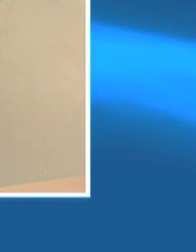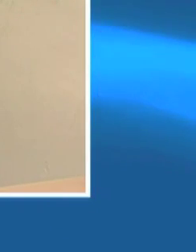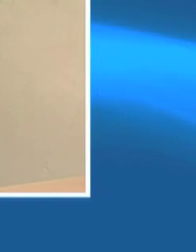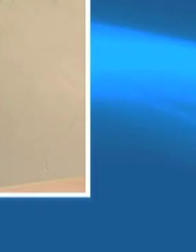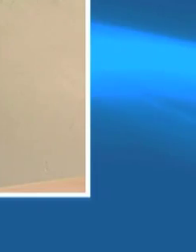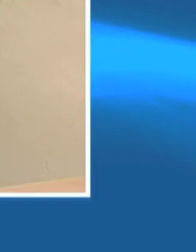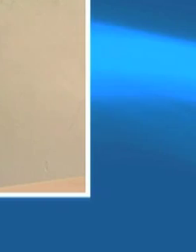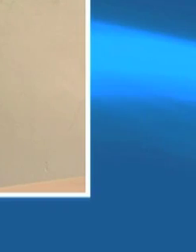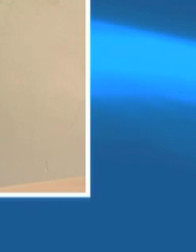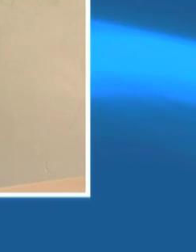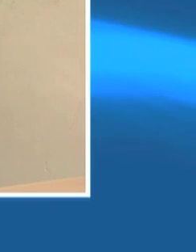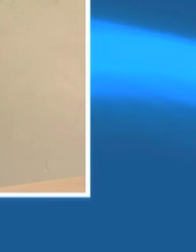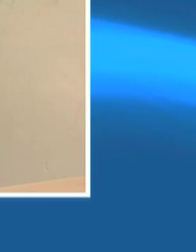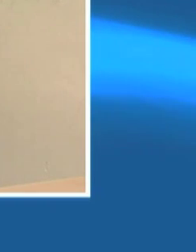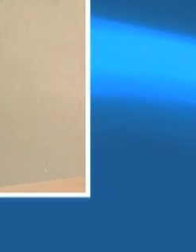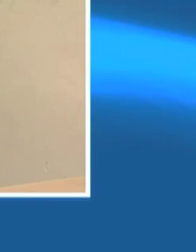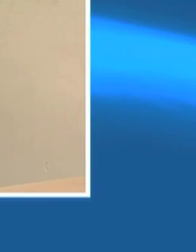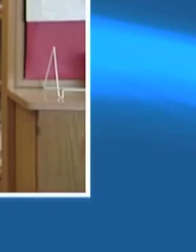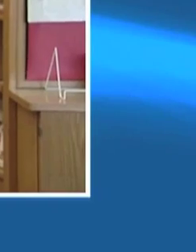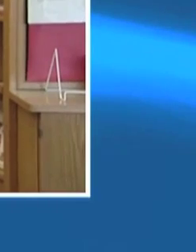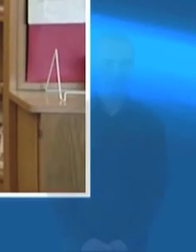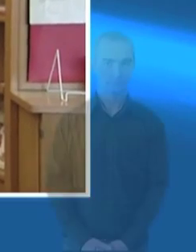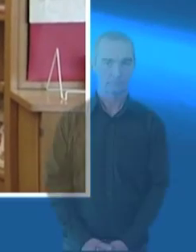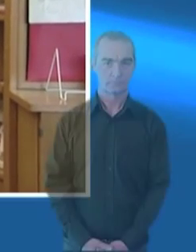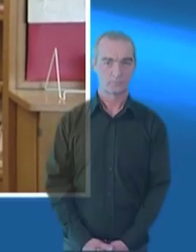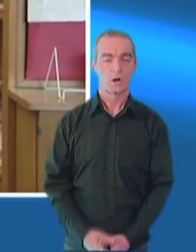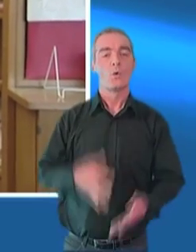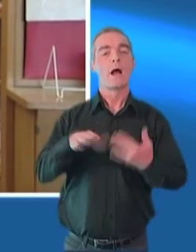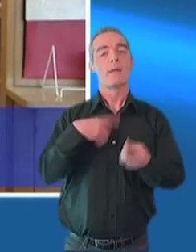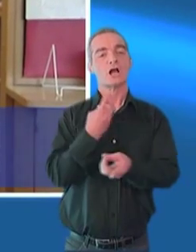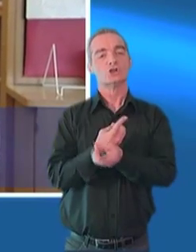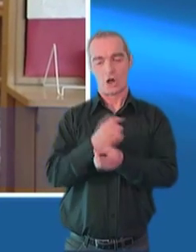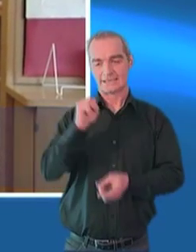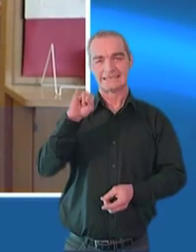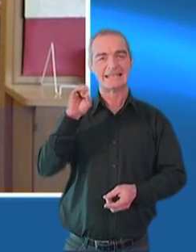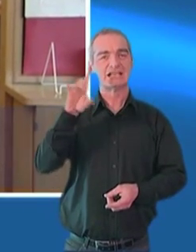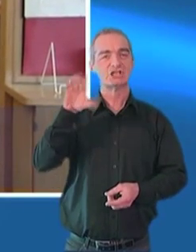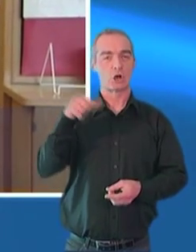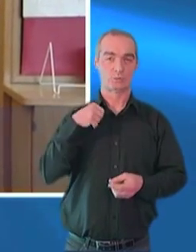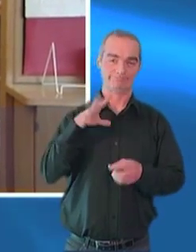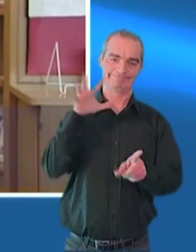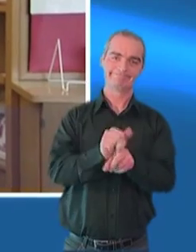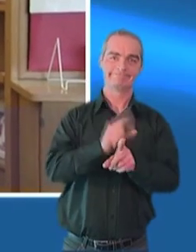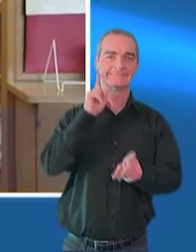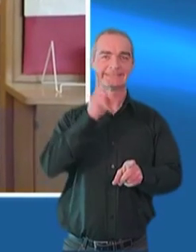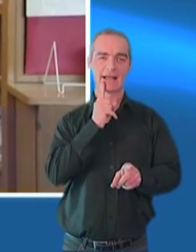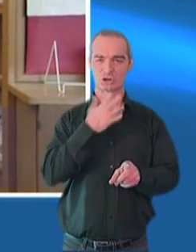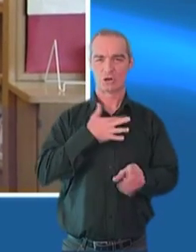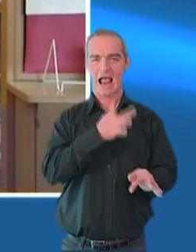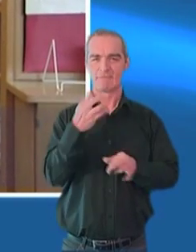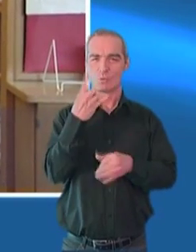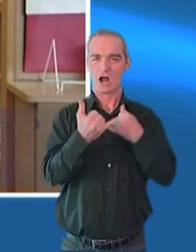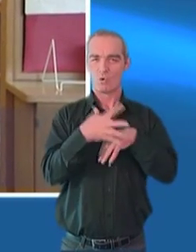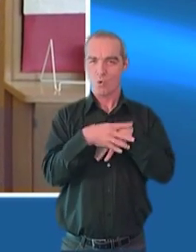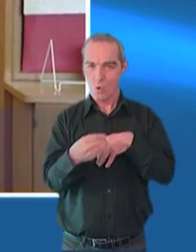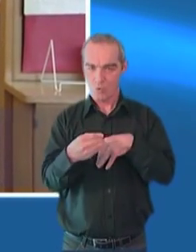working together, those children do very well. Well, Sheikha was diagnosed as being deaf just a little over a year